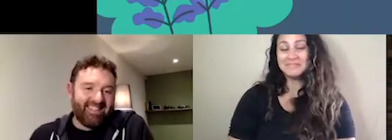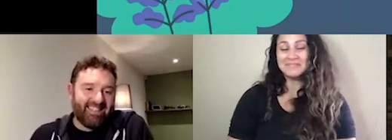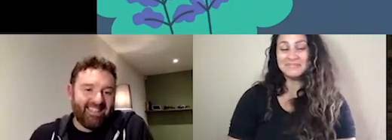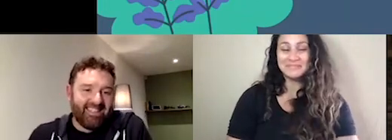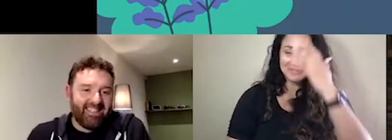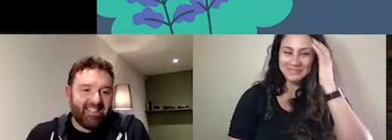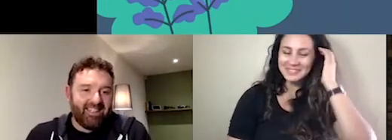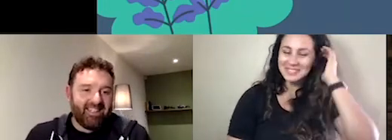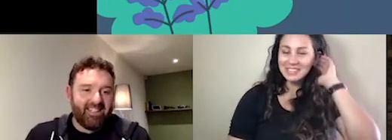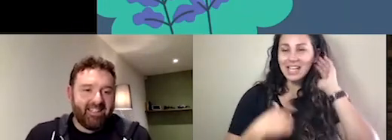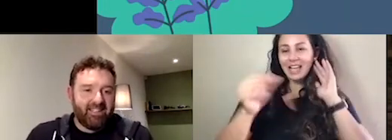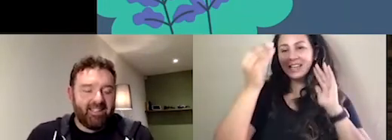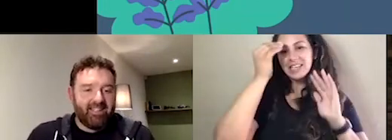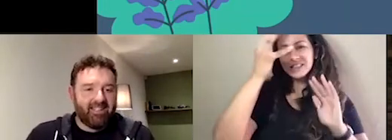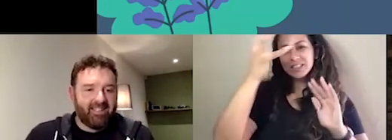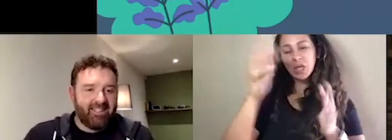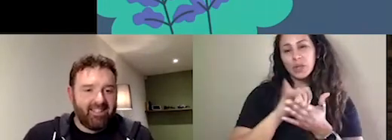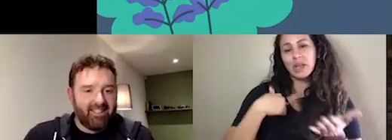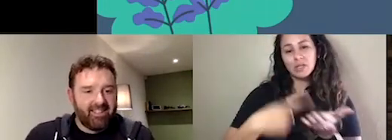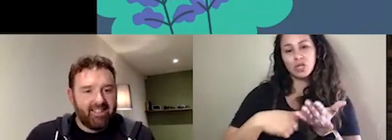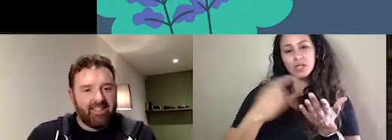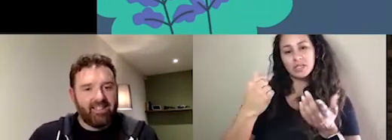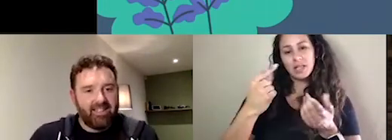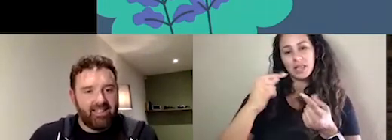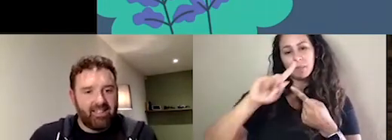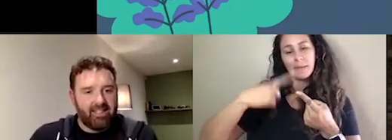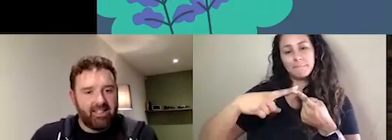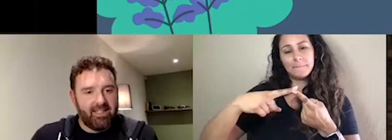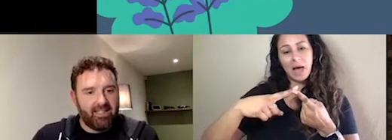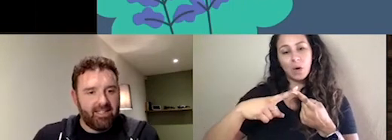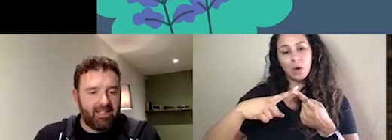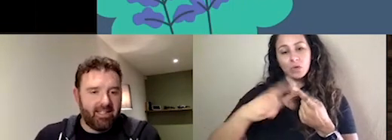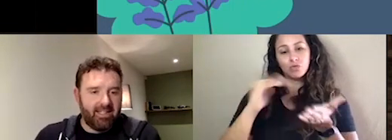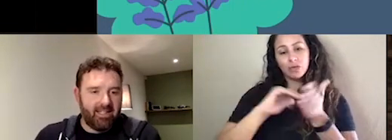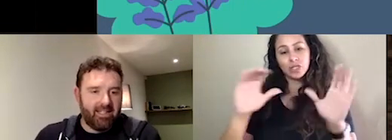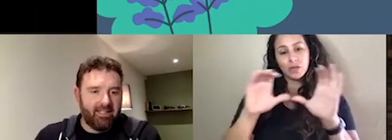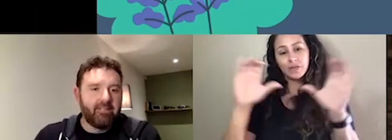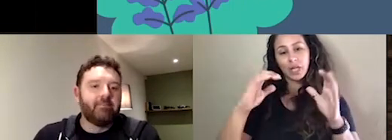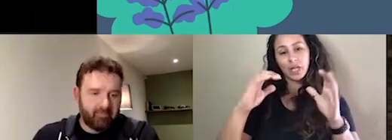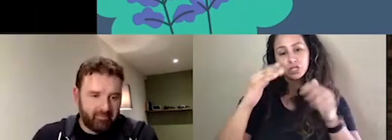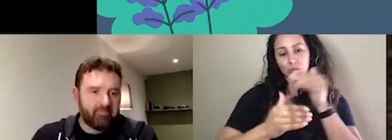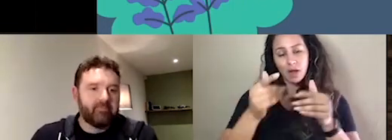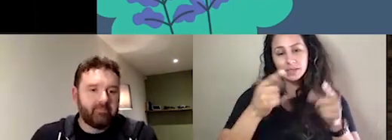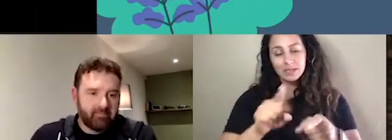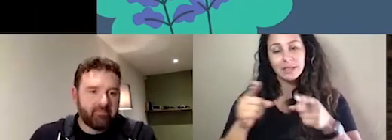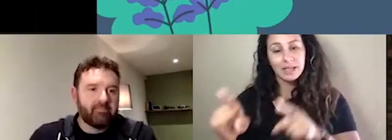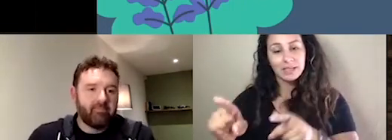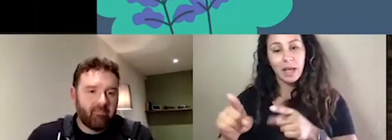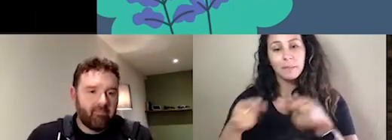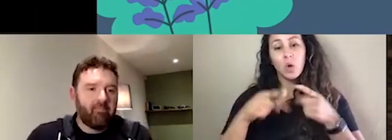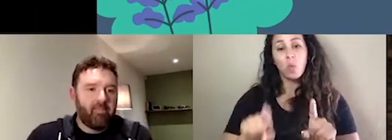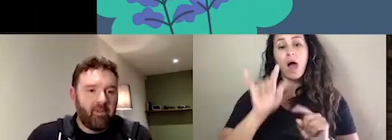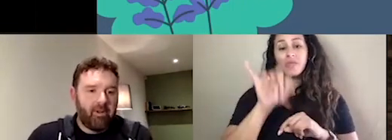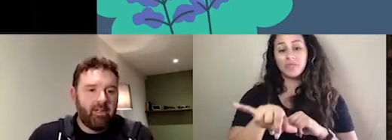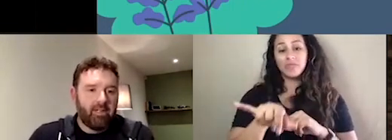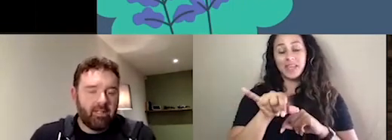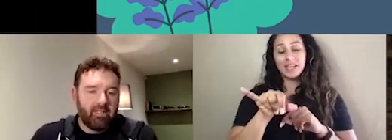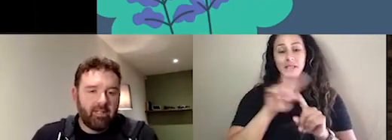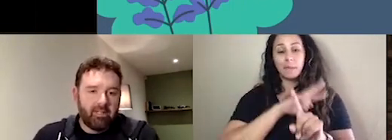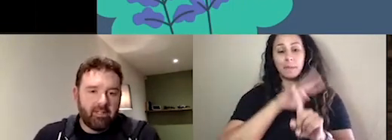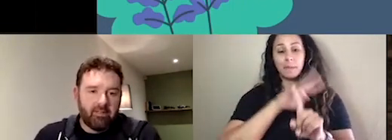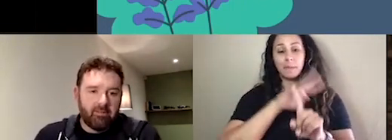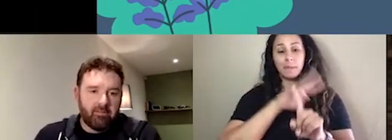Well, I can tell you that, you know, I talked a little bit about the recertification process that's happening. And while this applies to